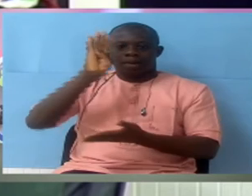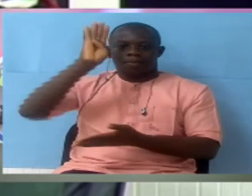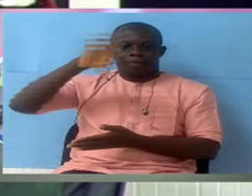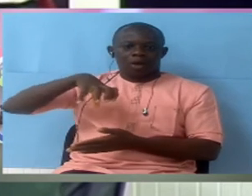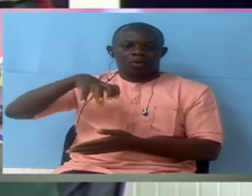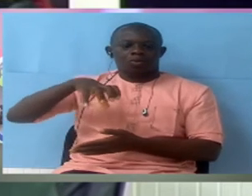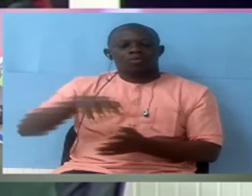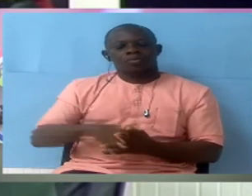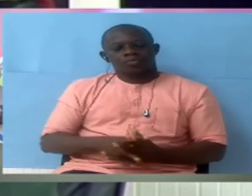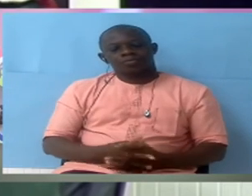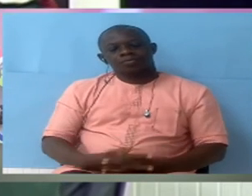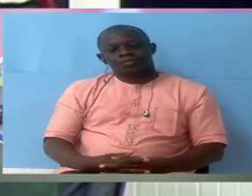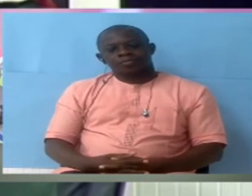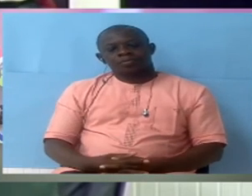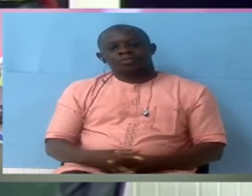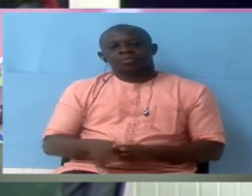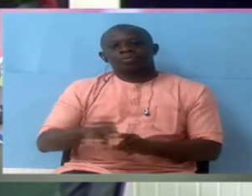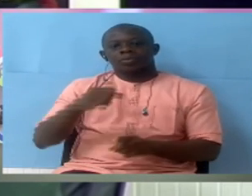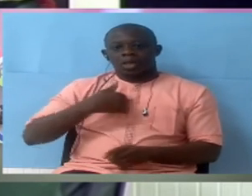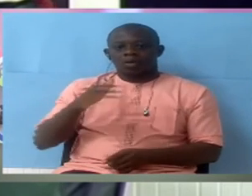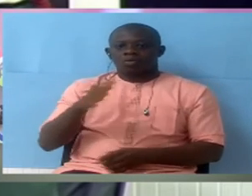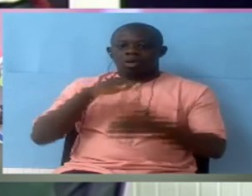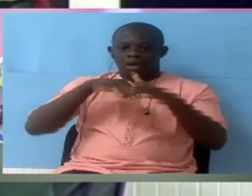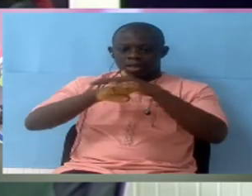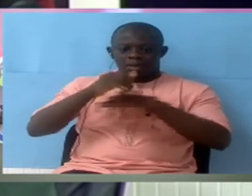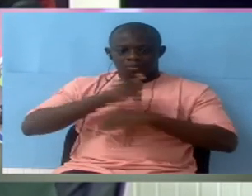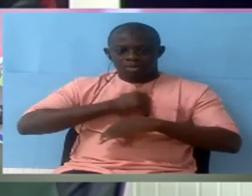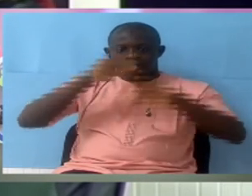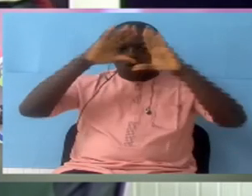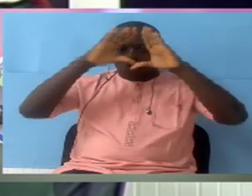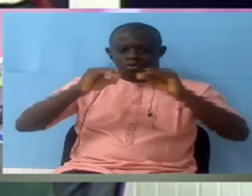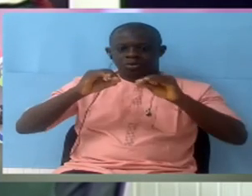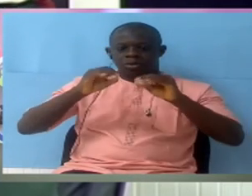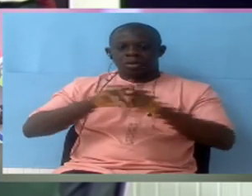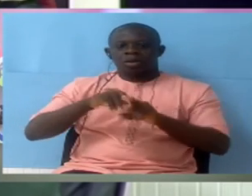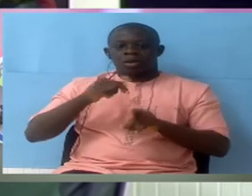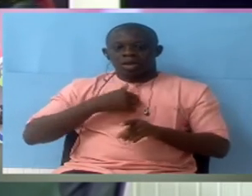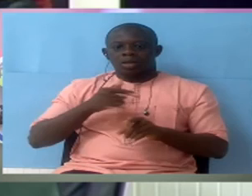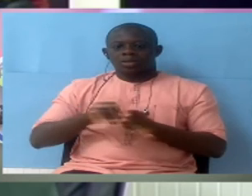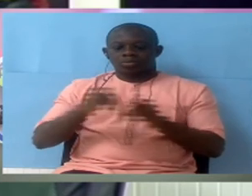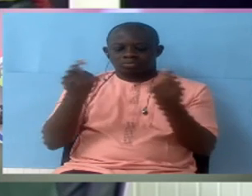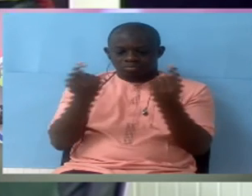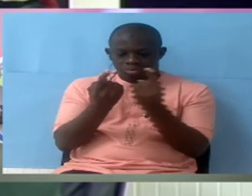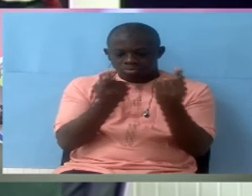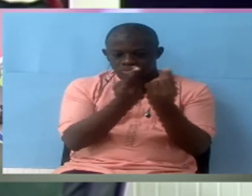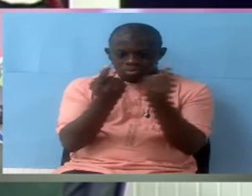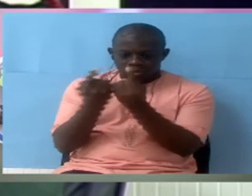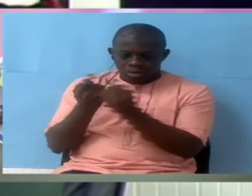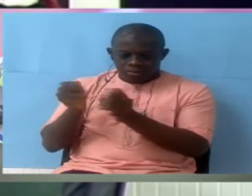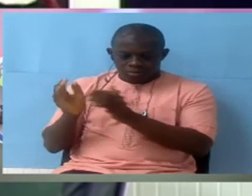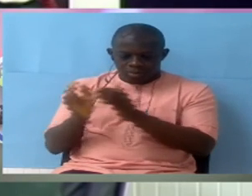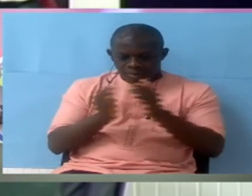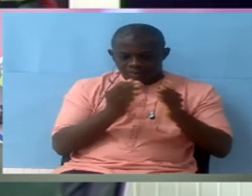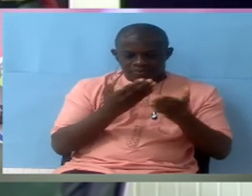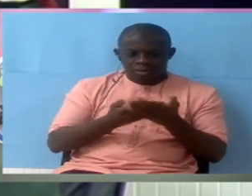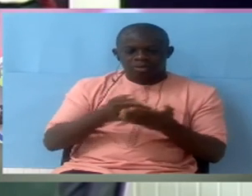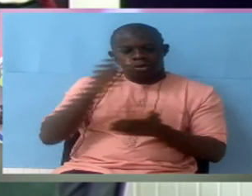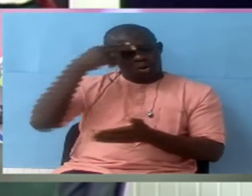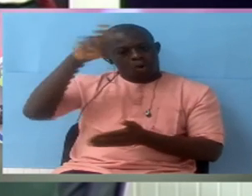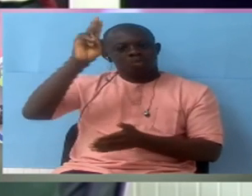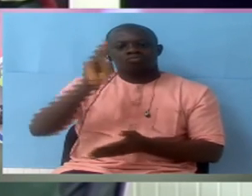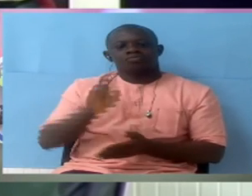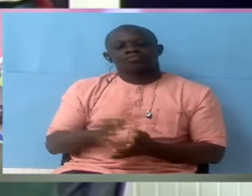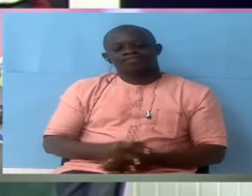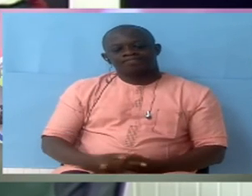moto bi ñu déllu Bakaw. I went to my office. Ma dem suma office. I packed my things. Ma dajalé suma dobos. And went home.